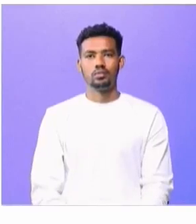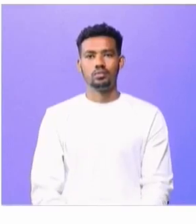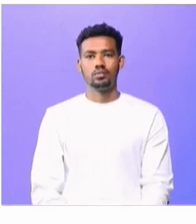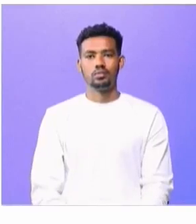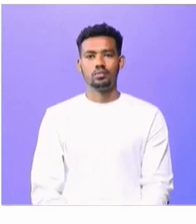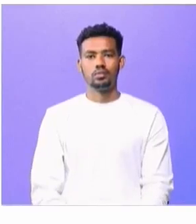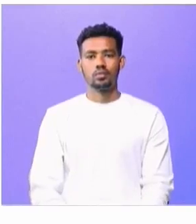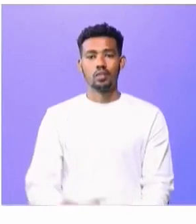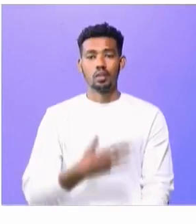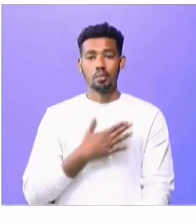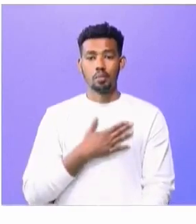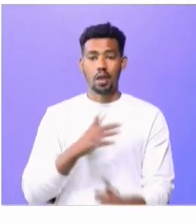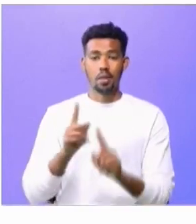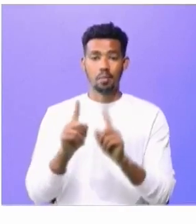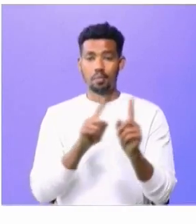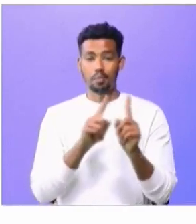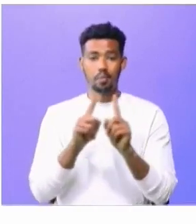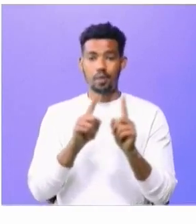is